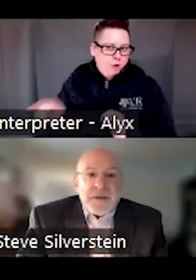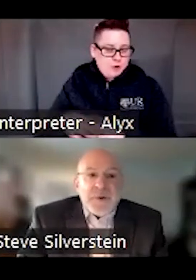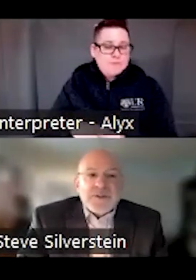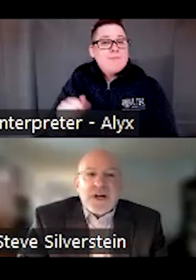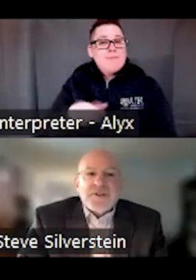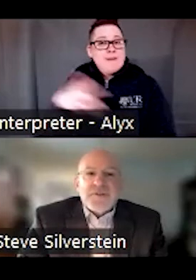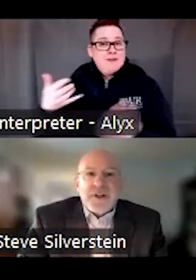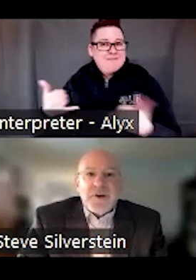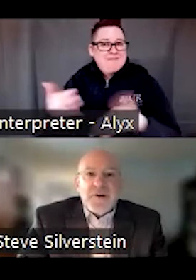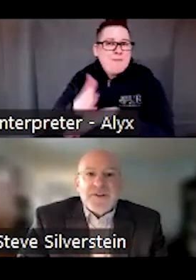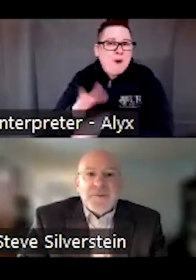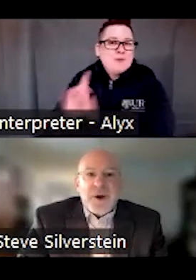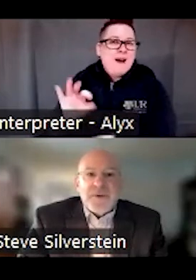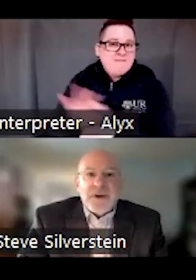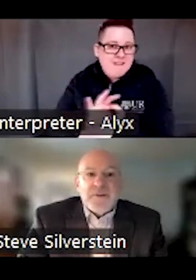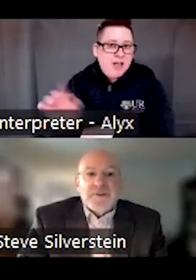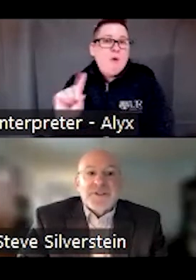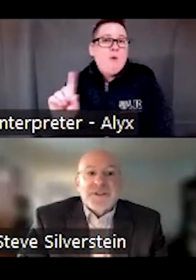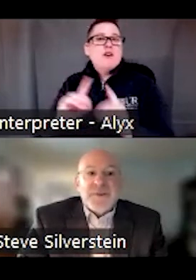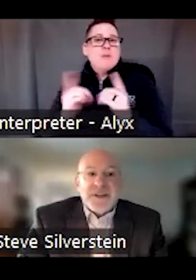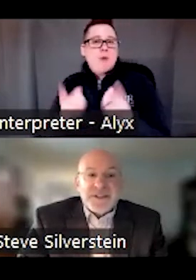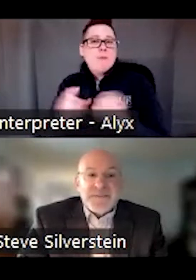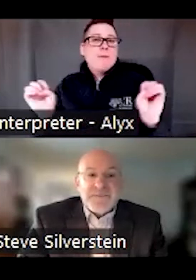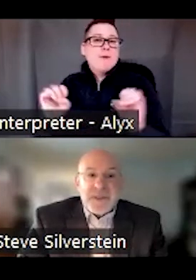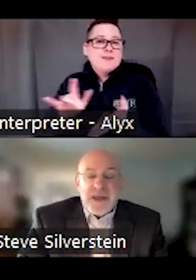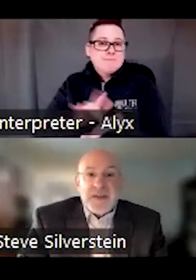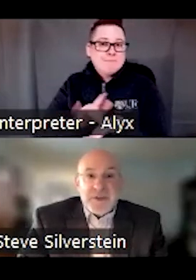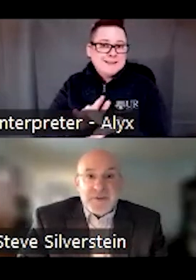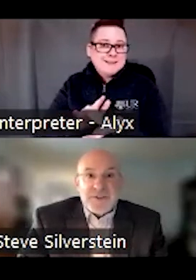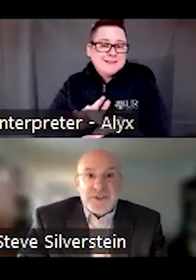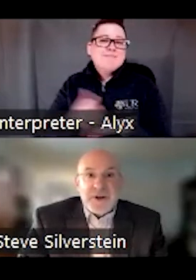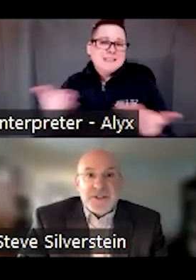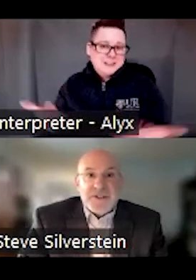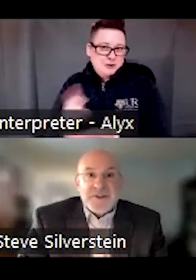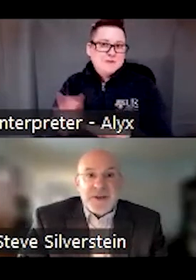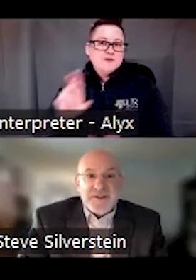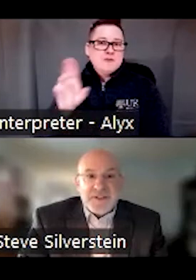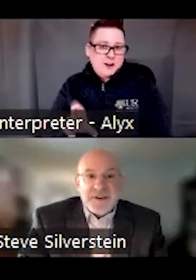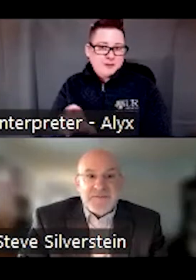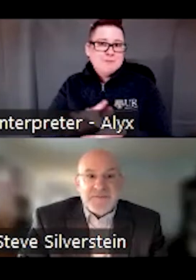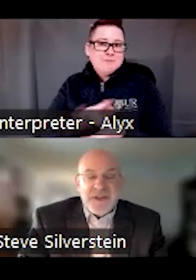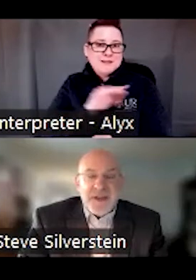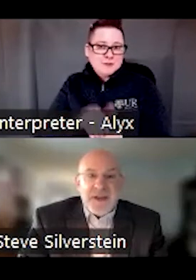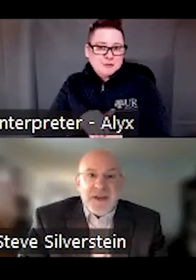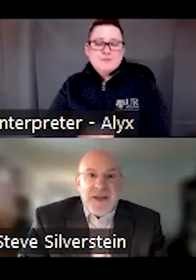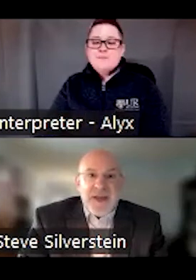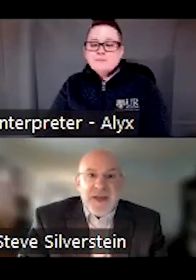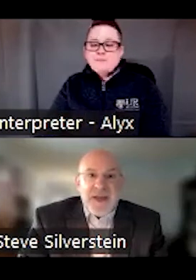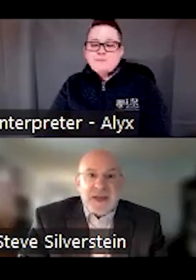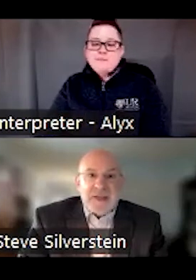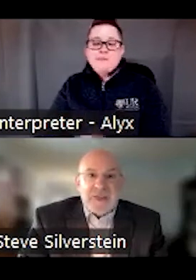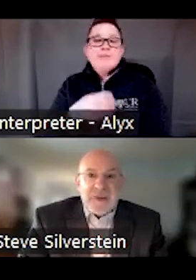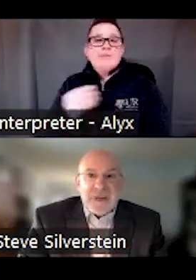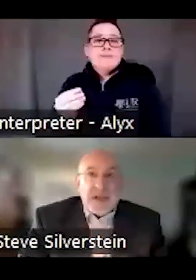currently a postdoctoral fellow in the Department of Emergency Medicine at the University of Rochester Medical Center.